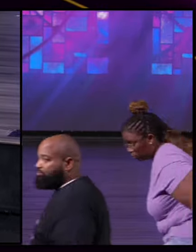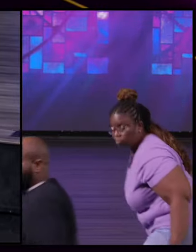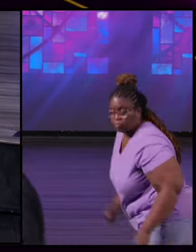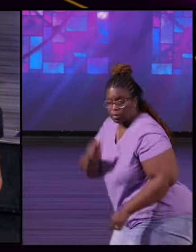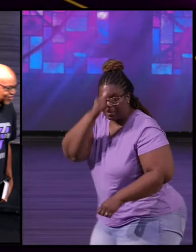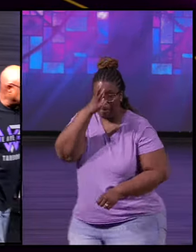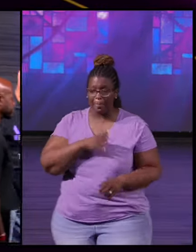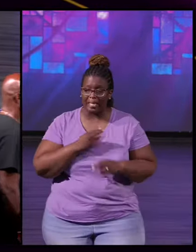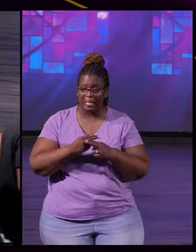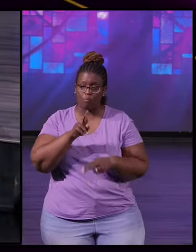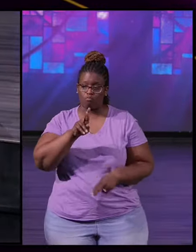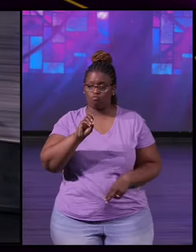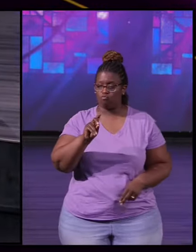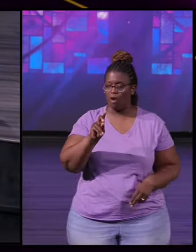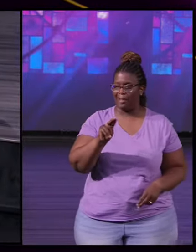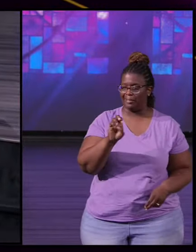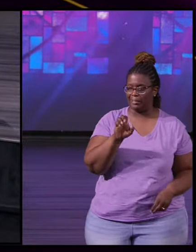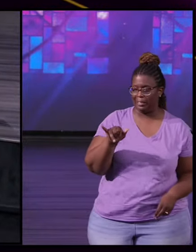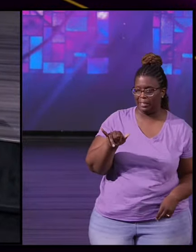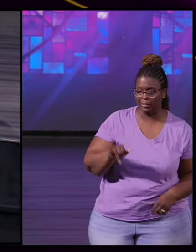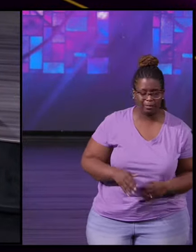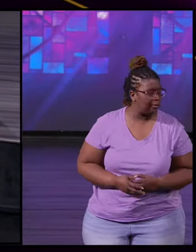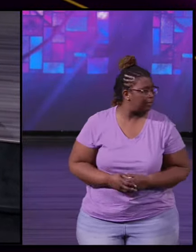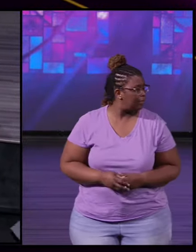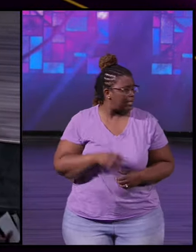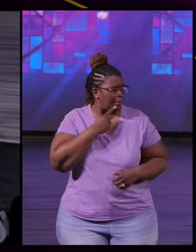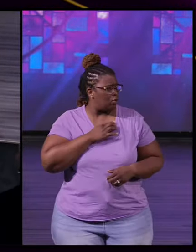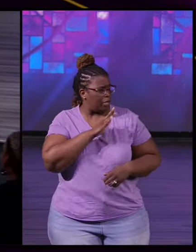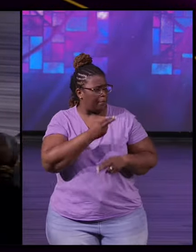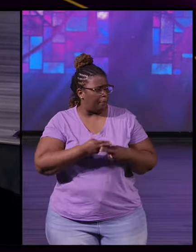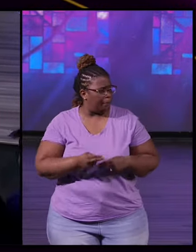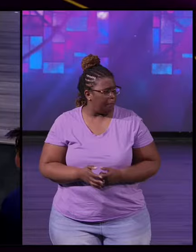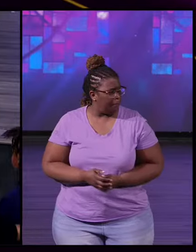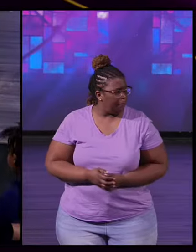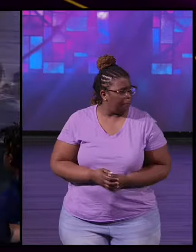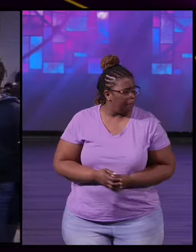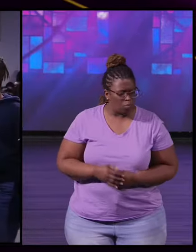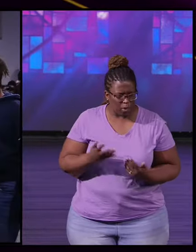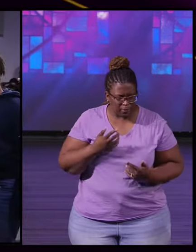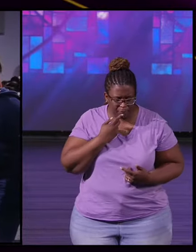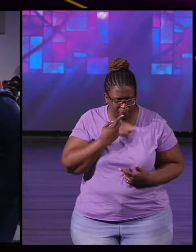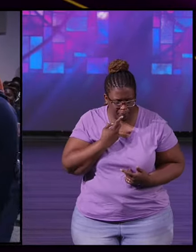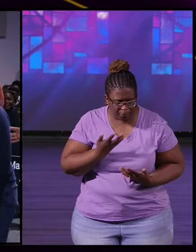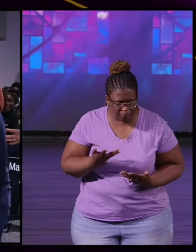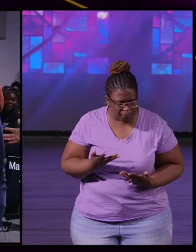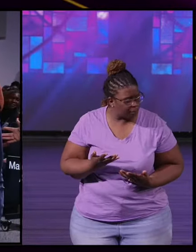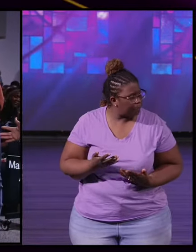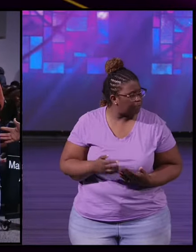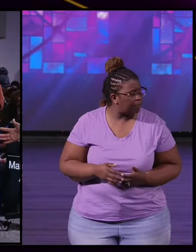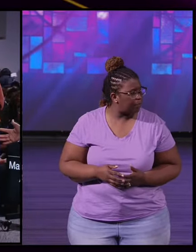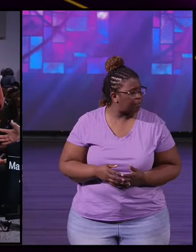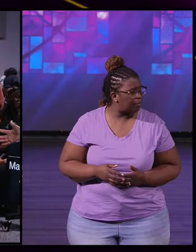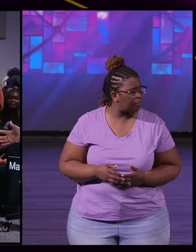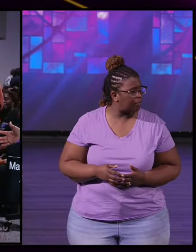with him. Hey, you tell me your name. What is it? Kaz.